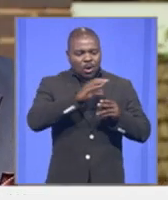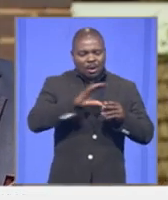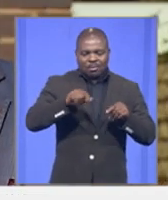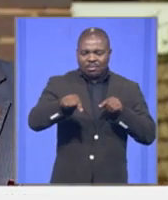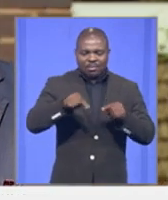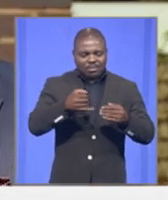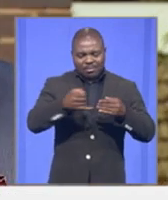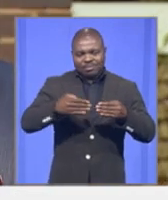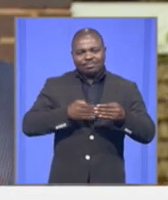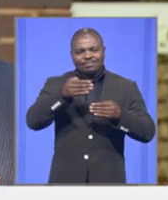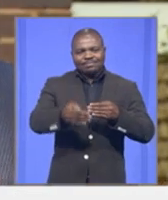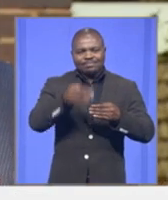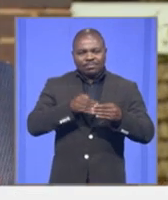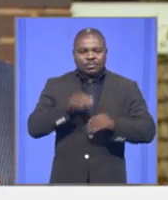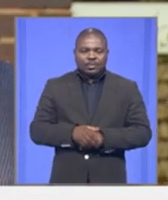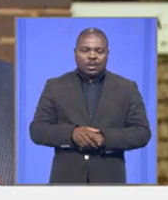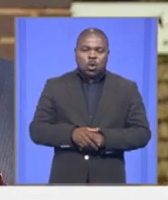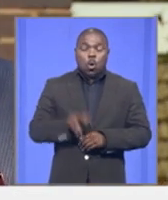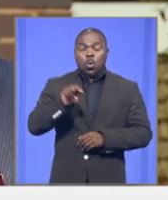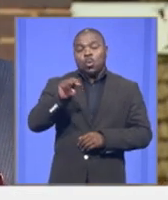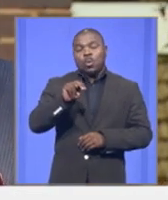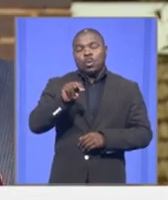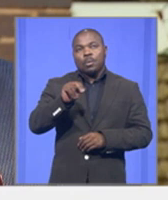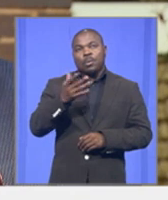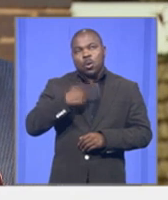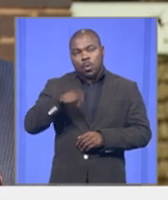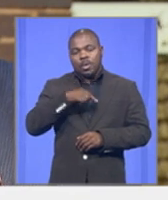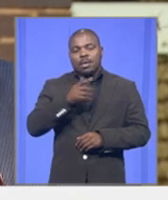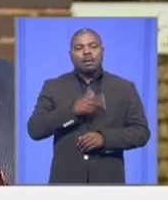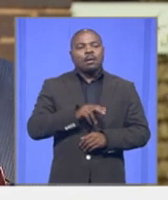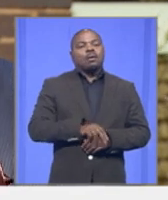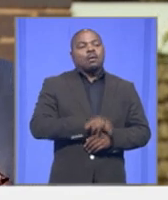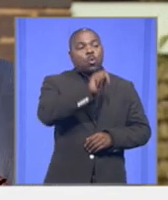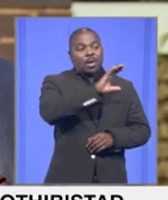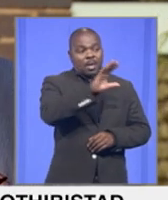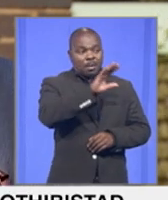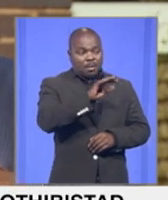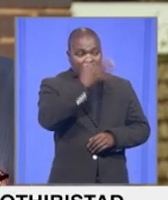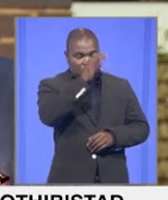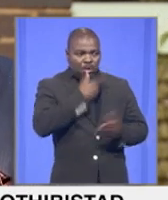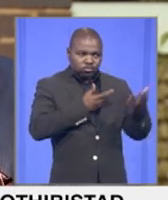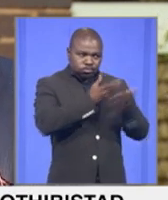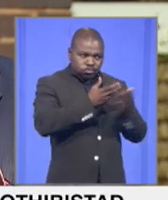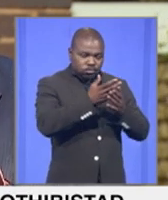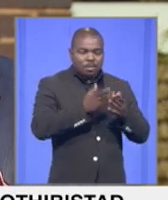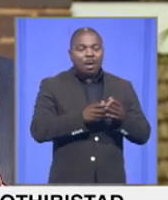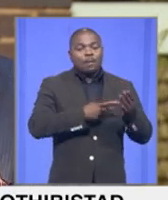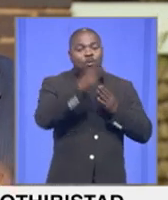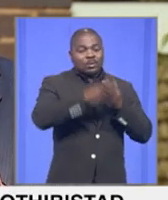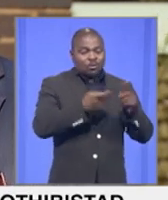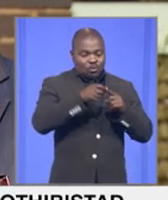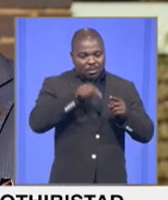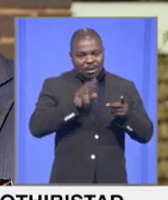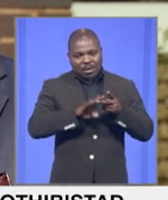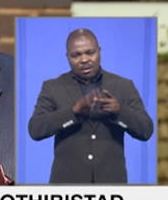ntlha eno re bua le ba puso ya rona ya Bokone Bophirima ya Kapa Bokone mme ga jaana projeke e ya Mothibi Start RDP le tse